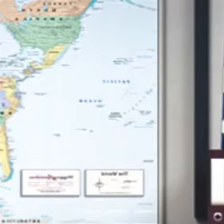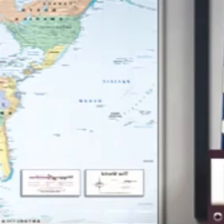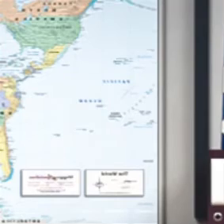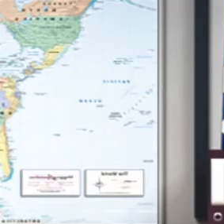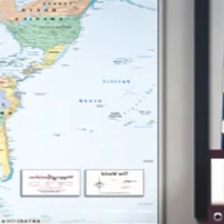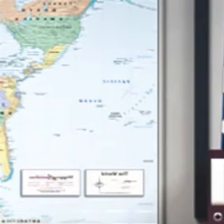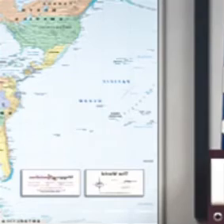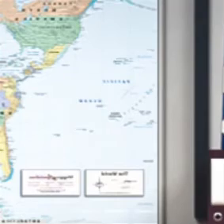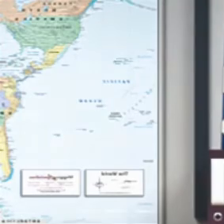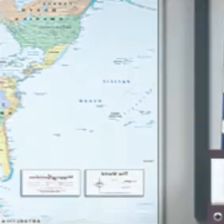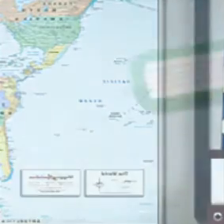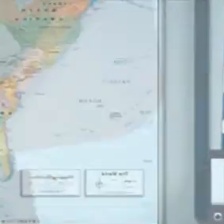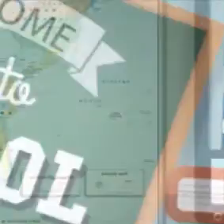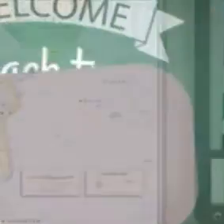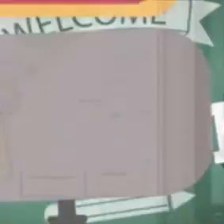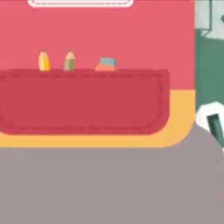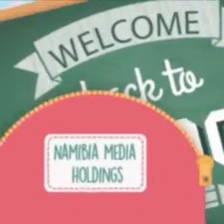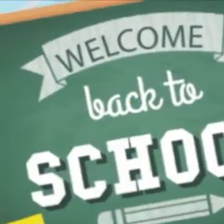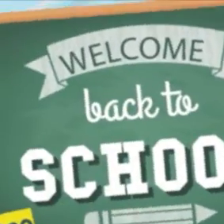you, Teacher Mutapeti.